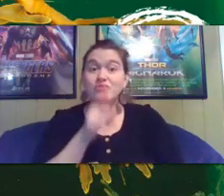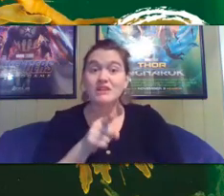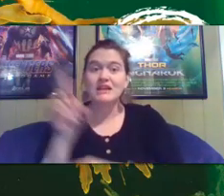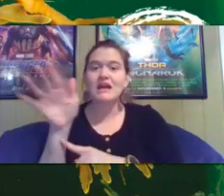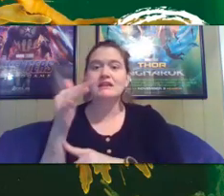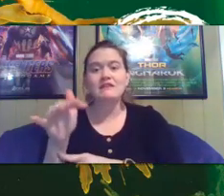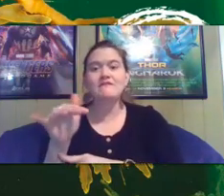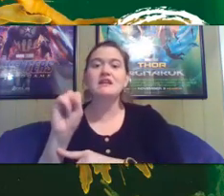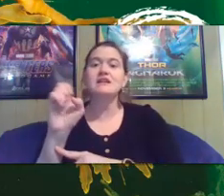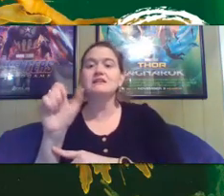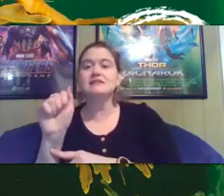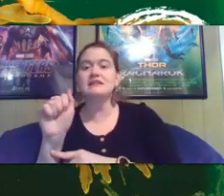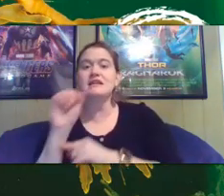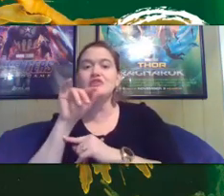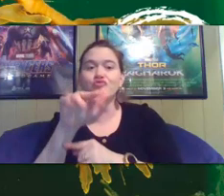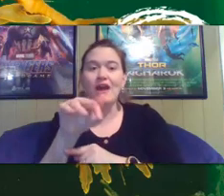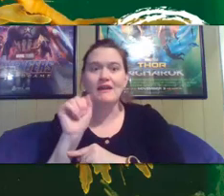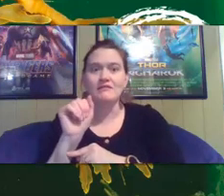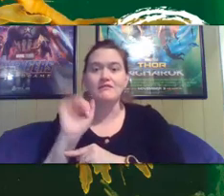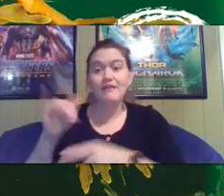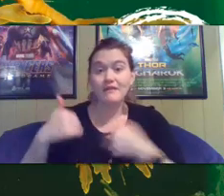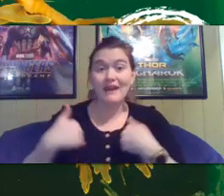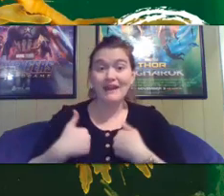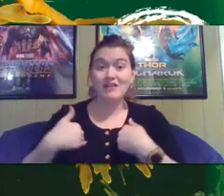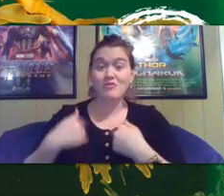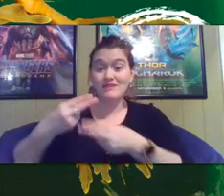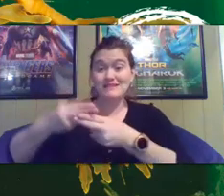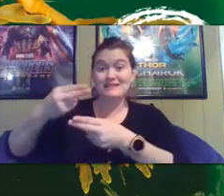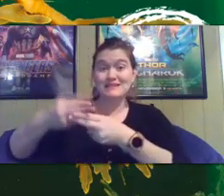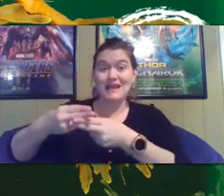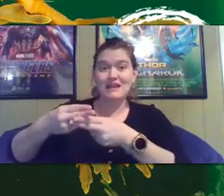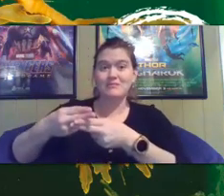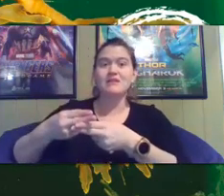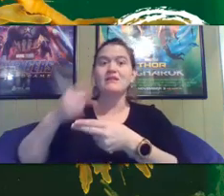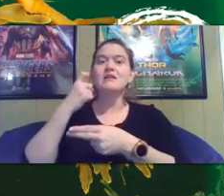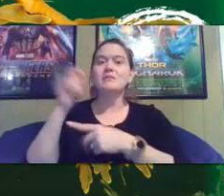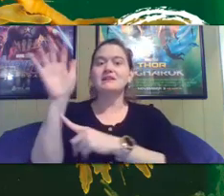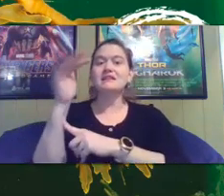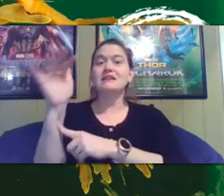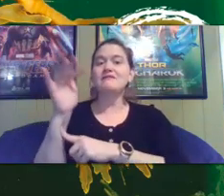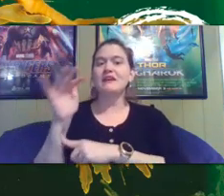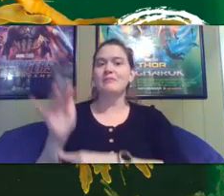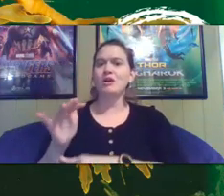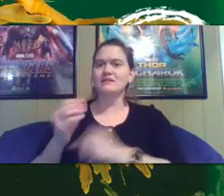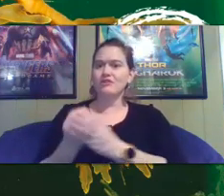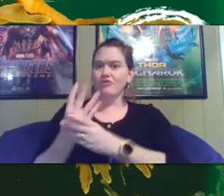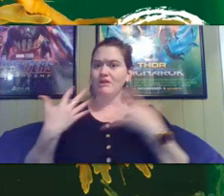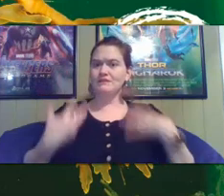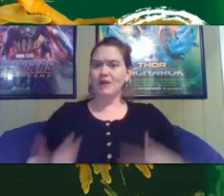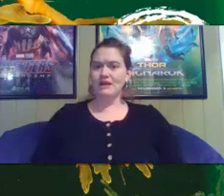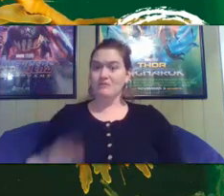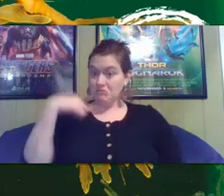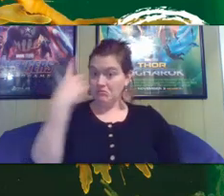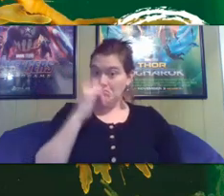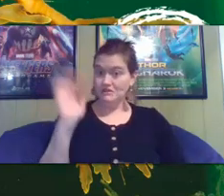is really a leafy sea dragon. That animal gets its name because the leaf-like parts that grow on